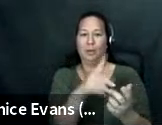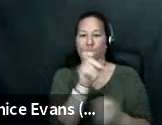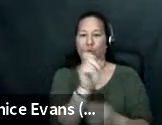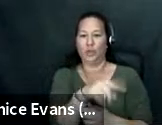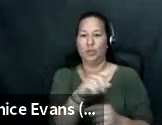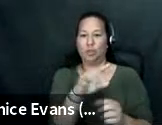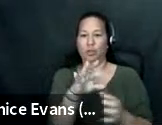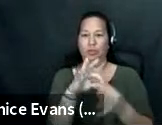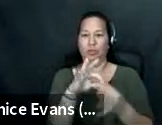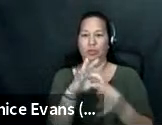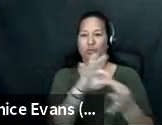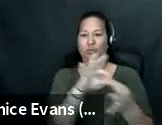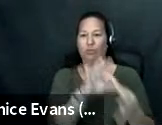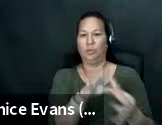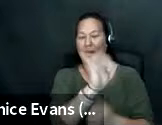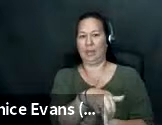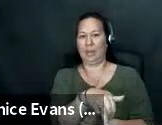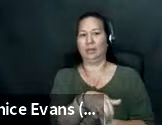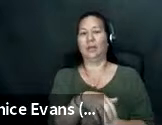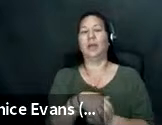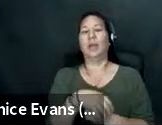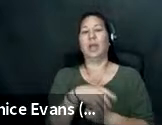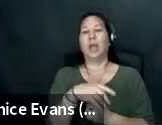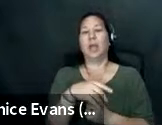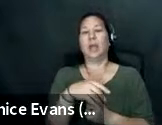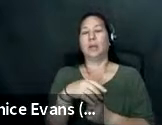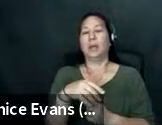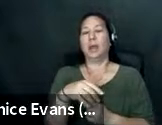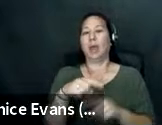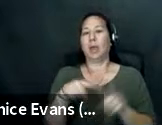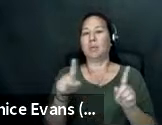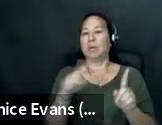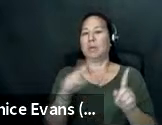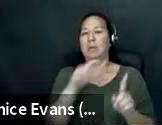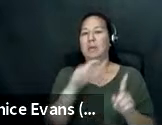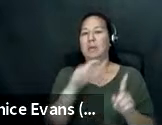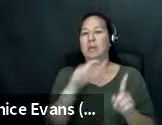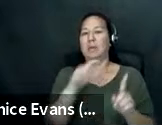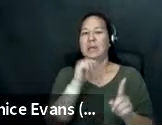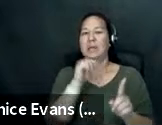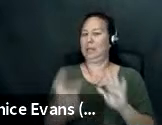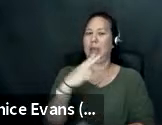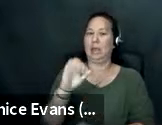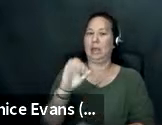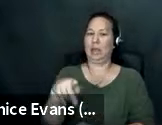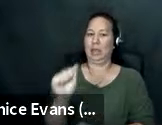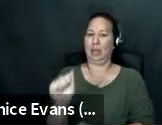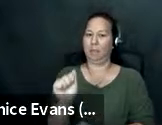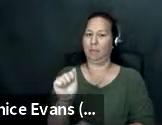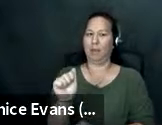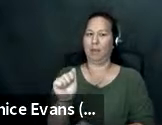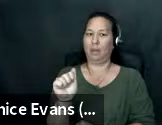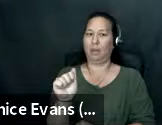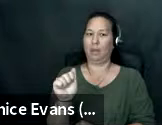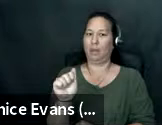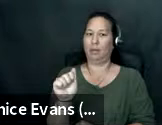to obtain that information and to hold that.